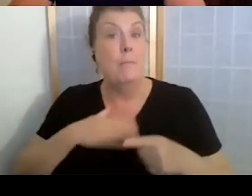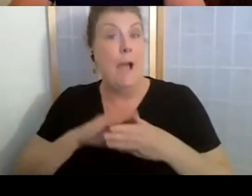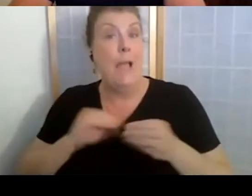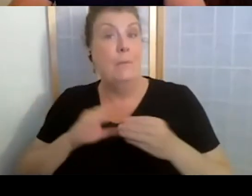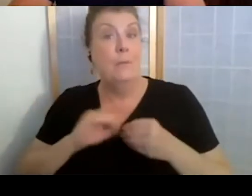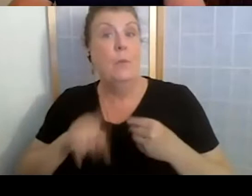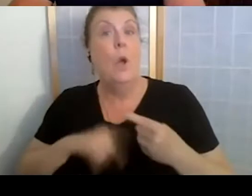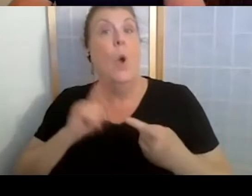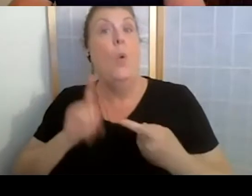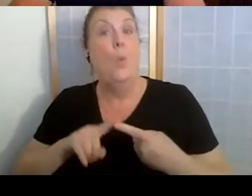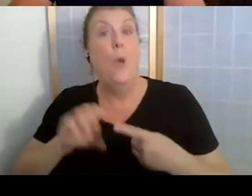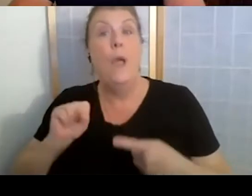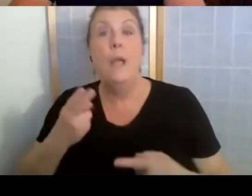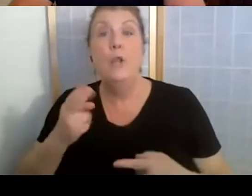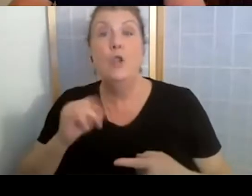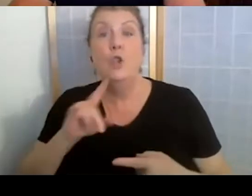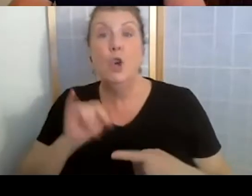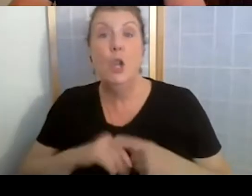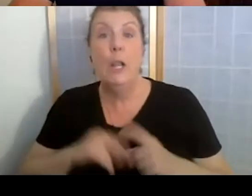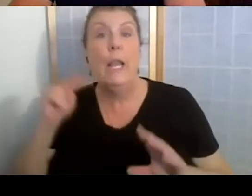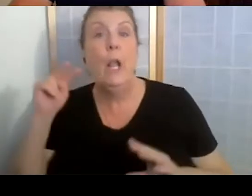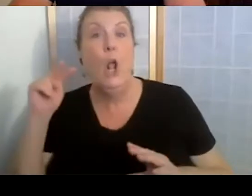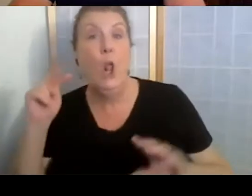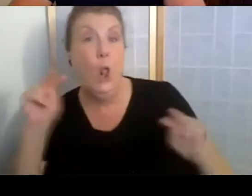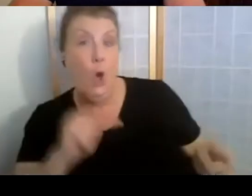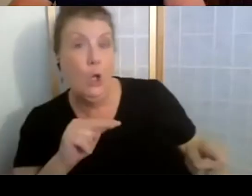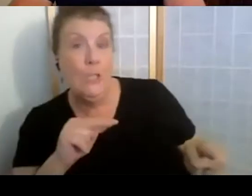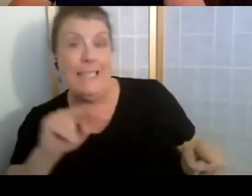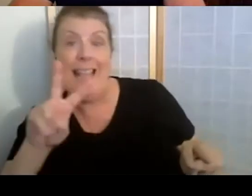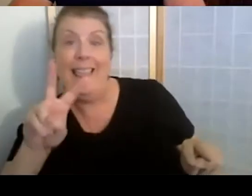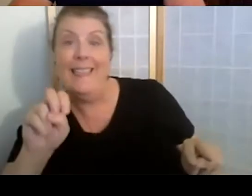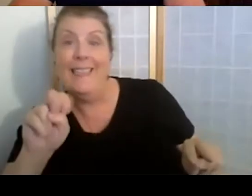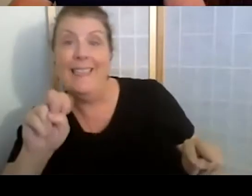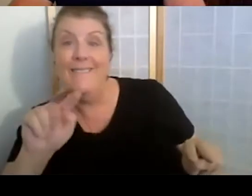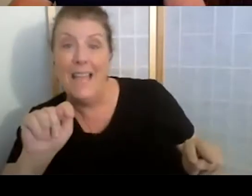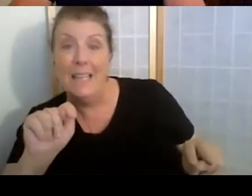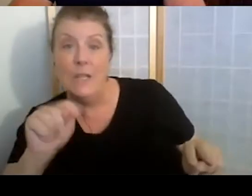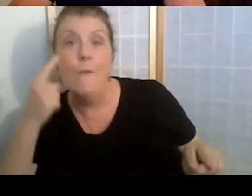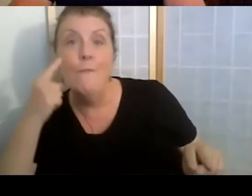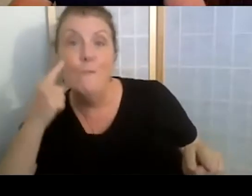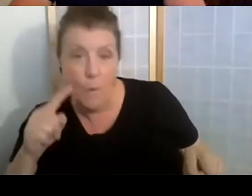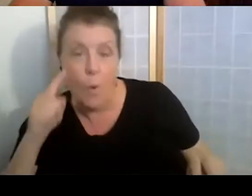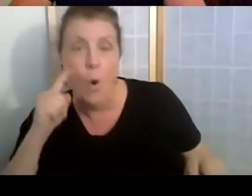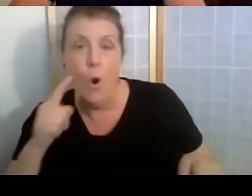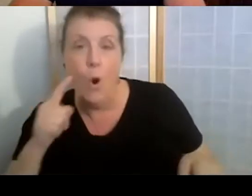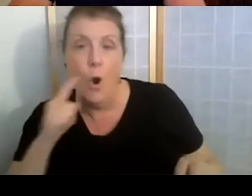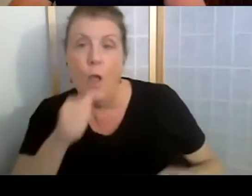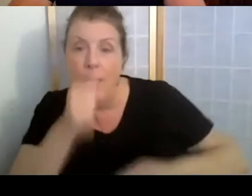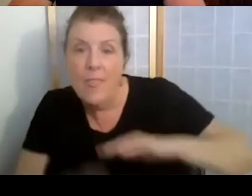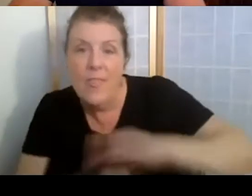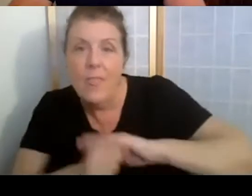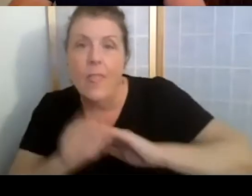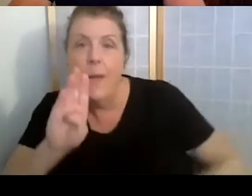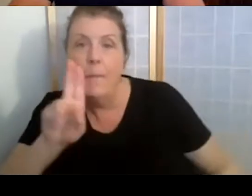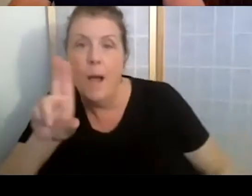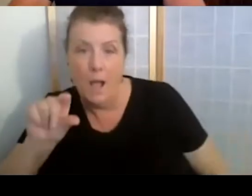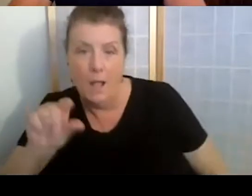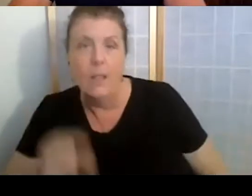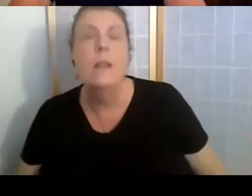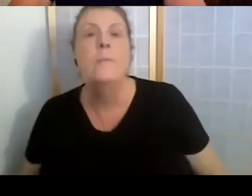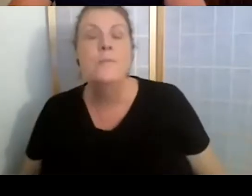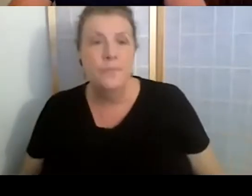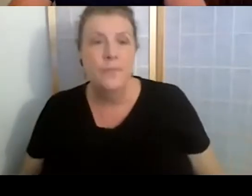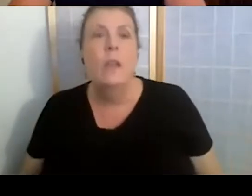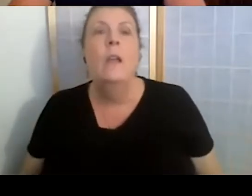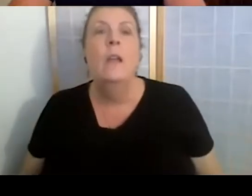bug. And that was all from my mind. And it came from when I went to, so